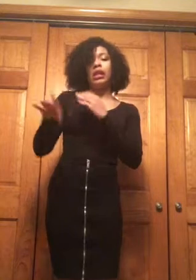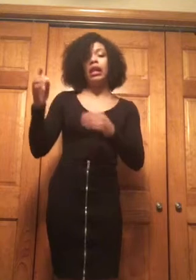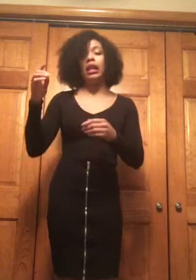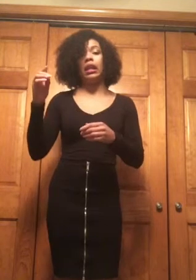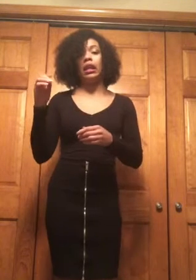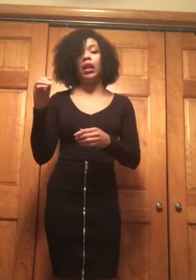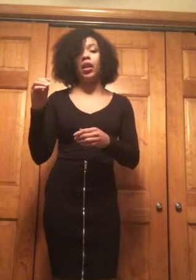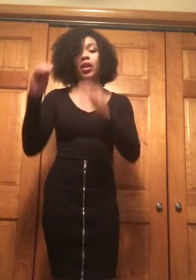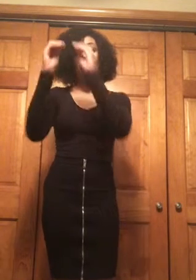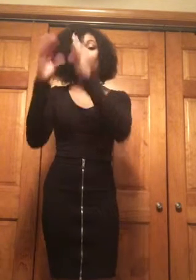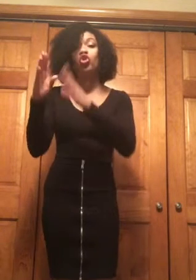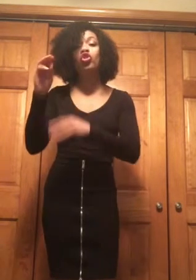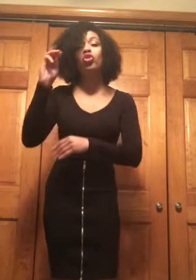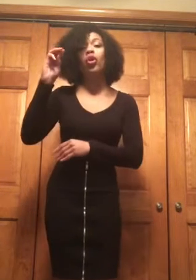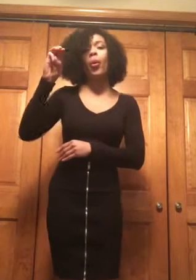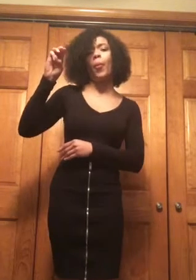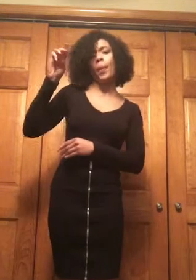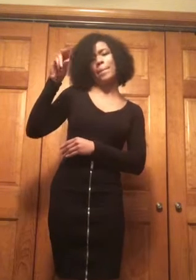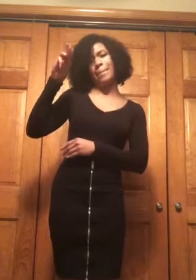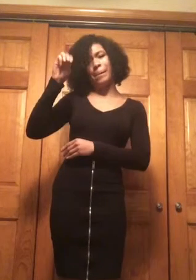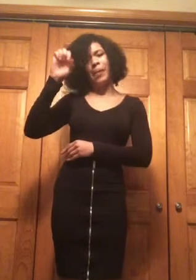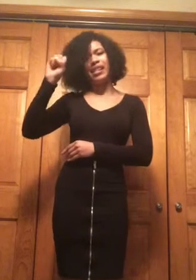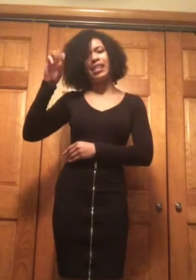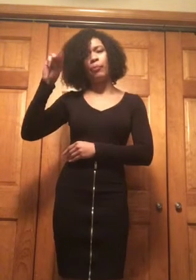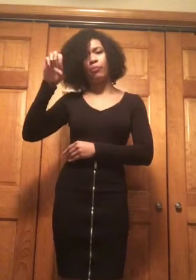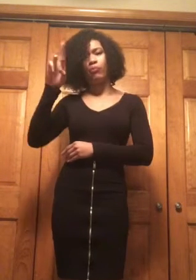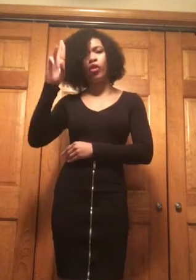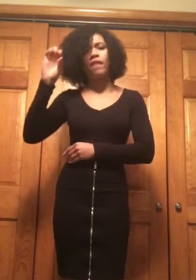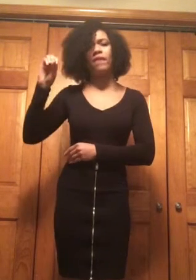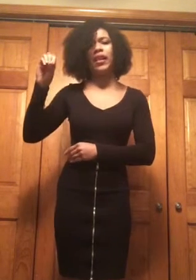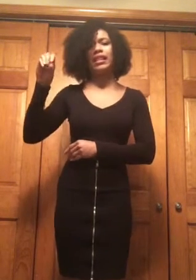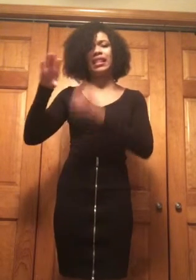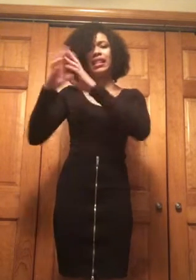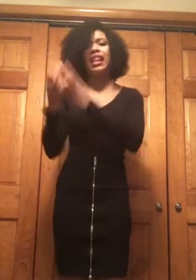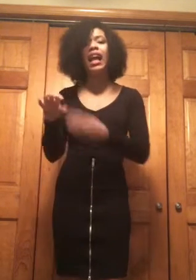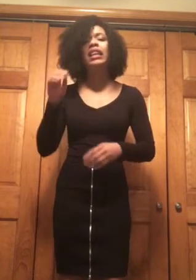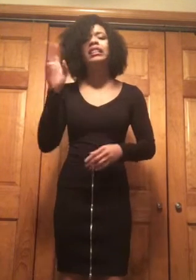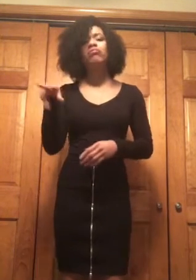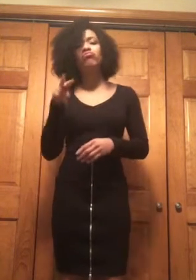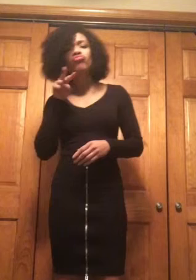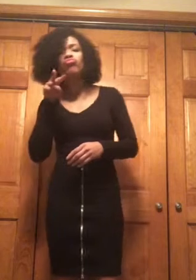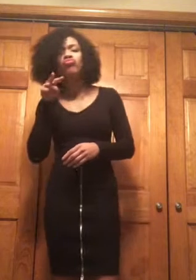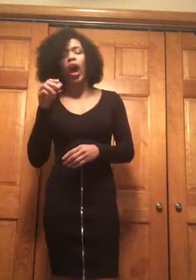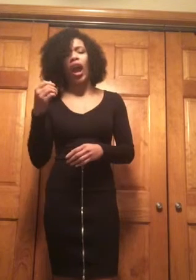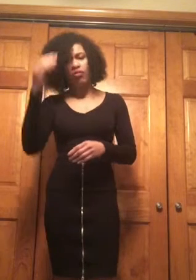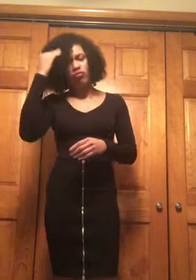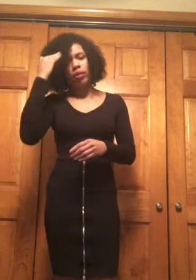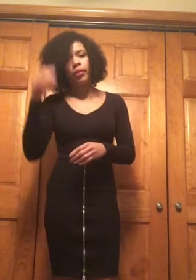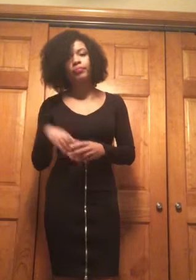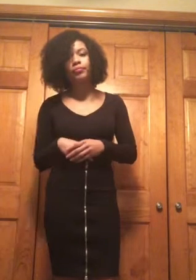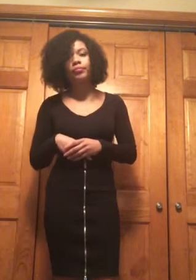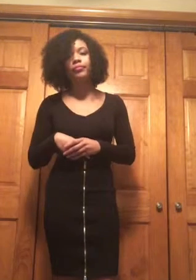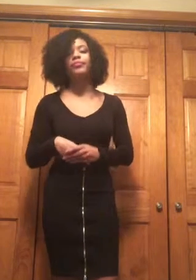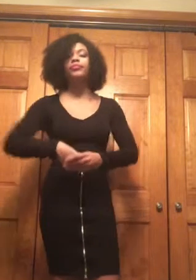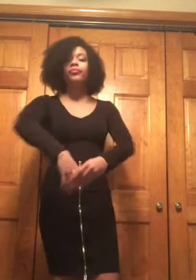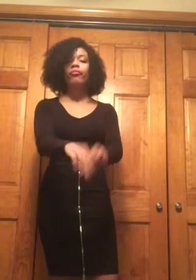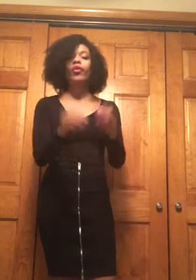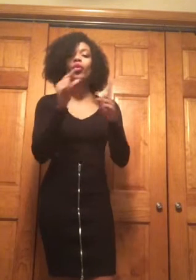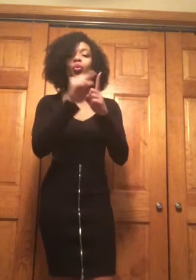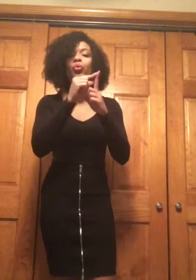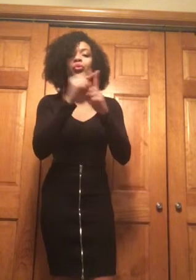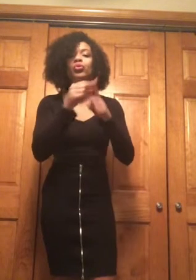Murphy's religion class and seeing something about Moses on TV. So this makes me more curious. So then I start to scan the page and I read these